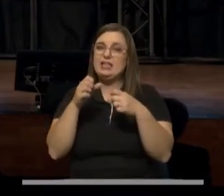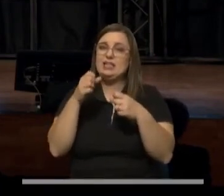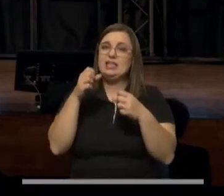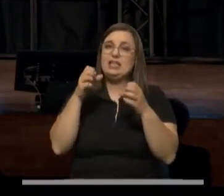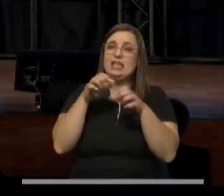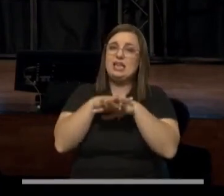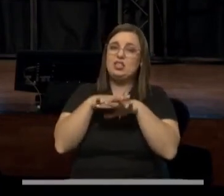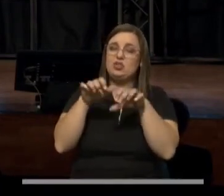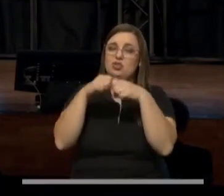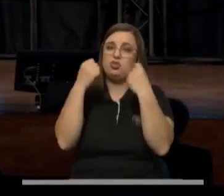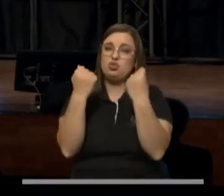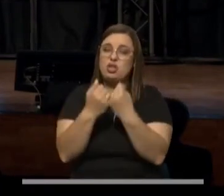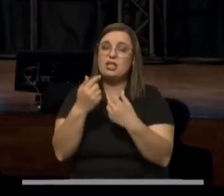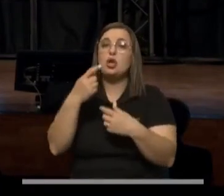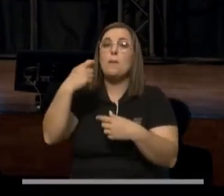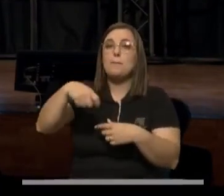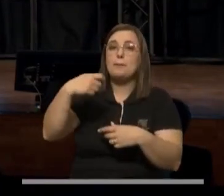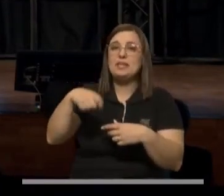or not?